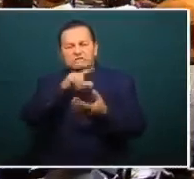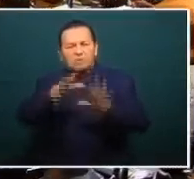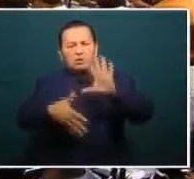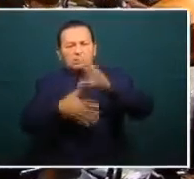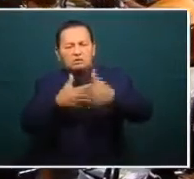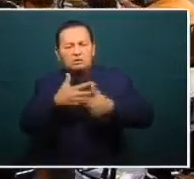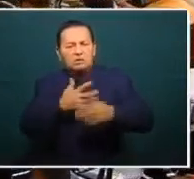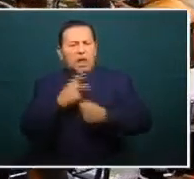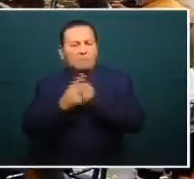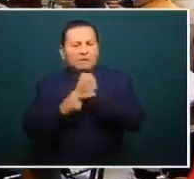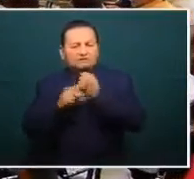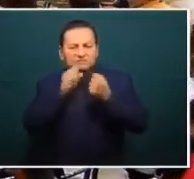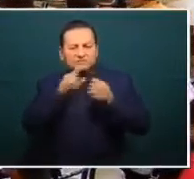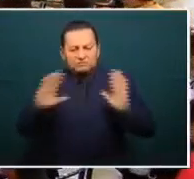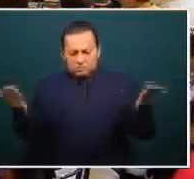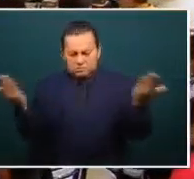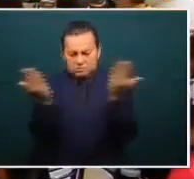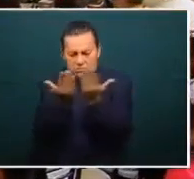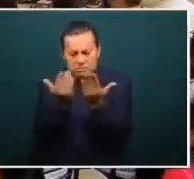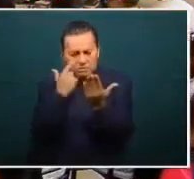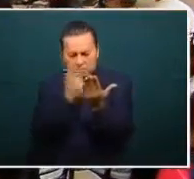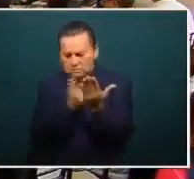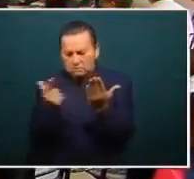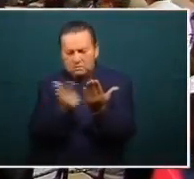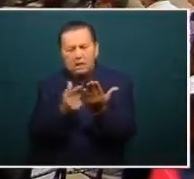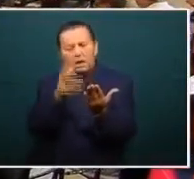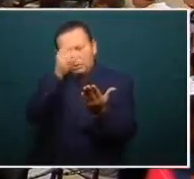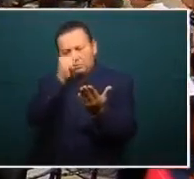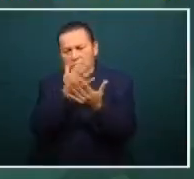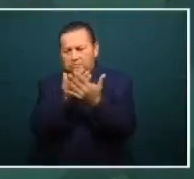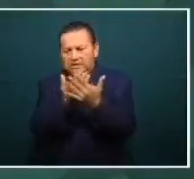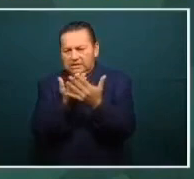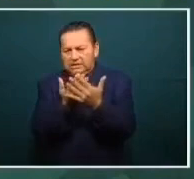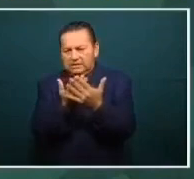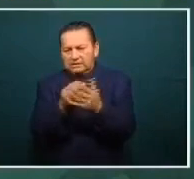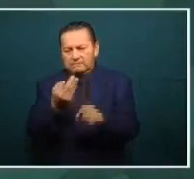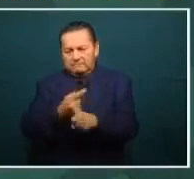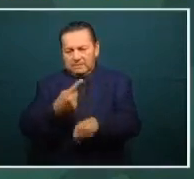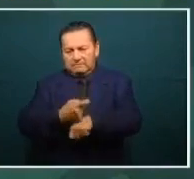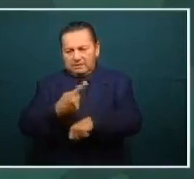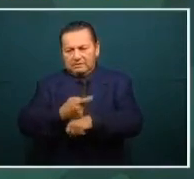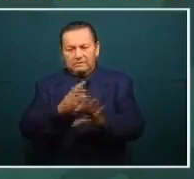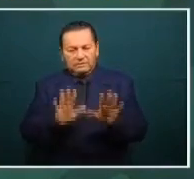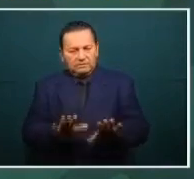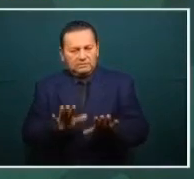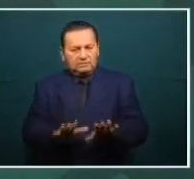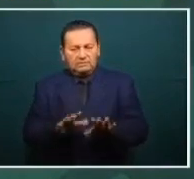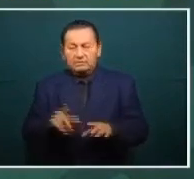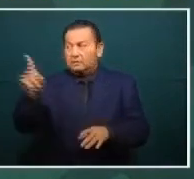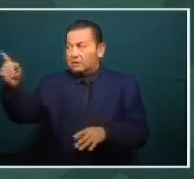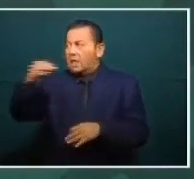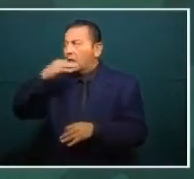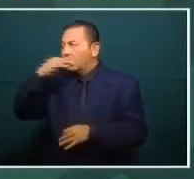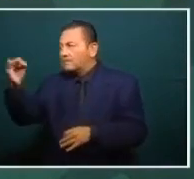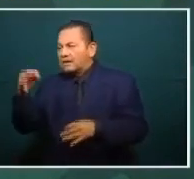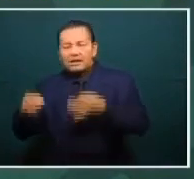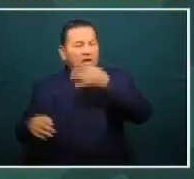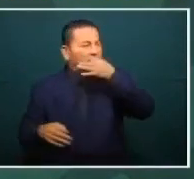so they can talk about it with what they might have in other countries in the U.S.